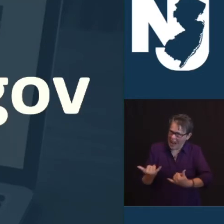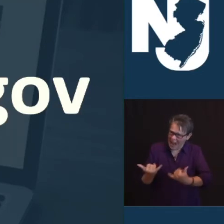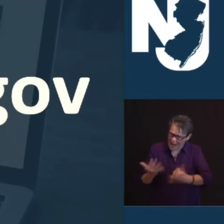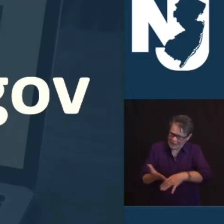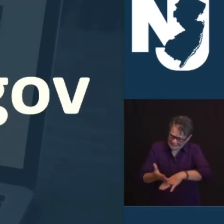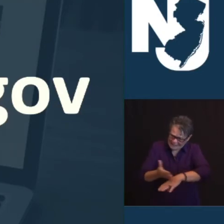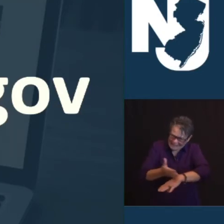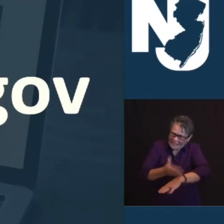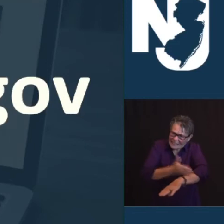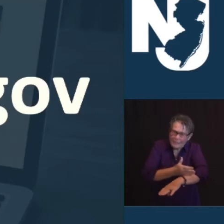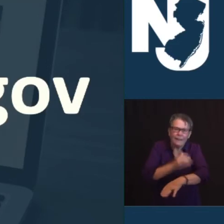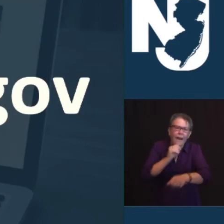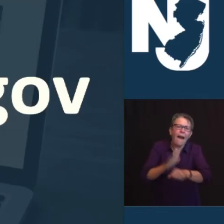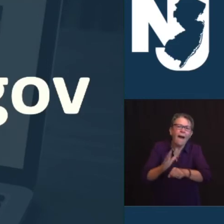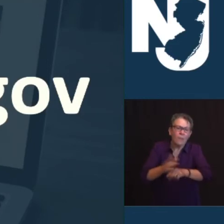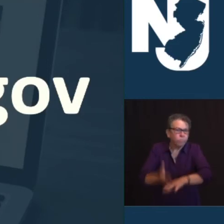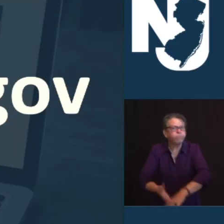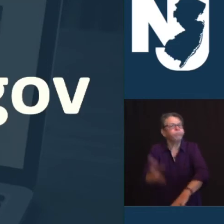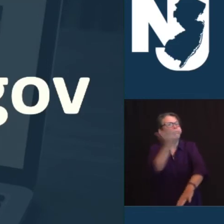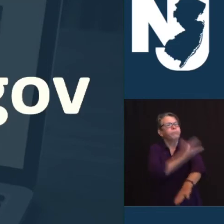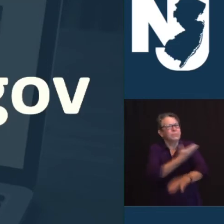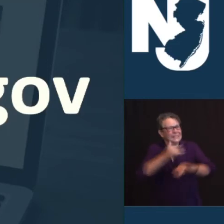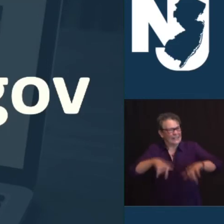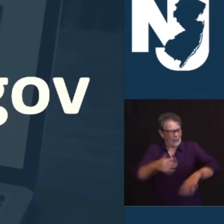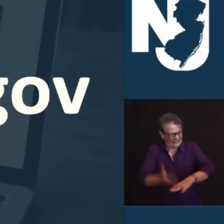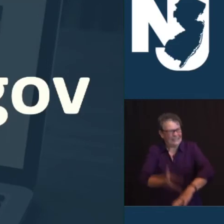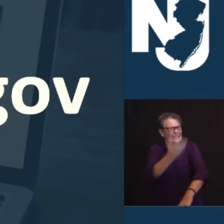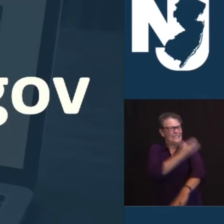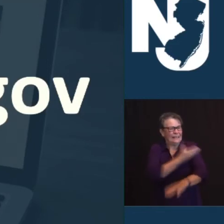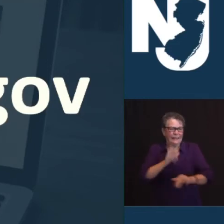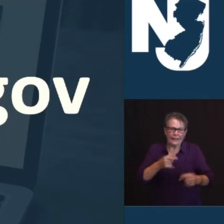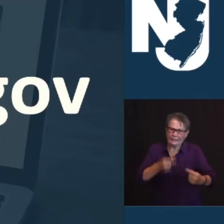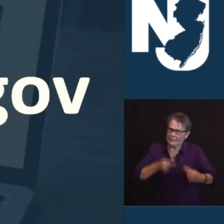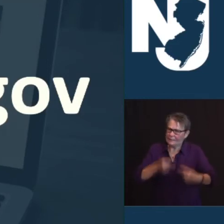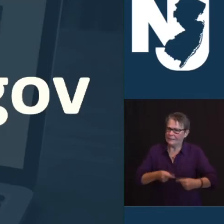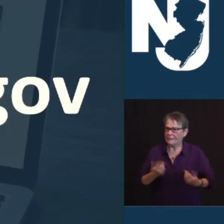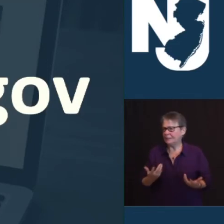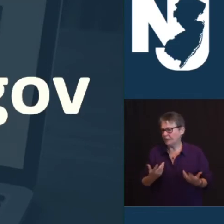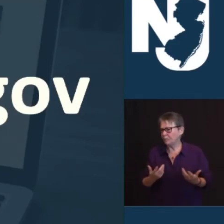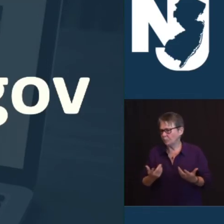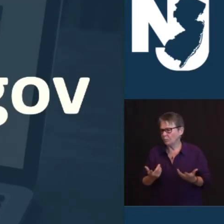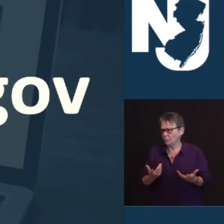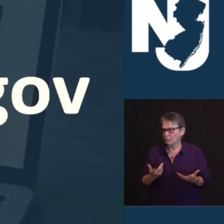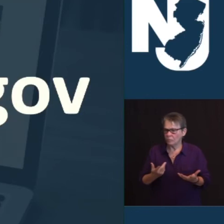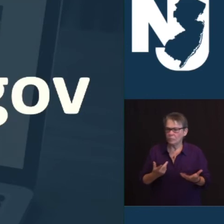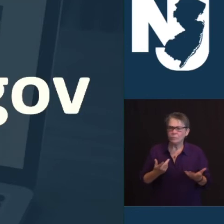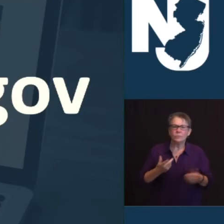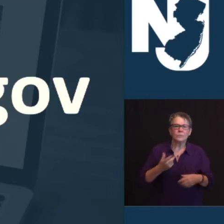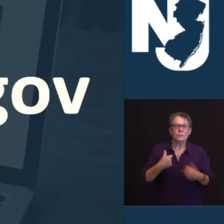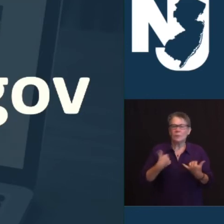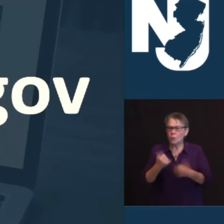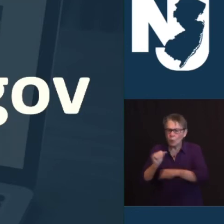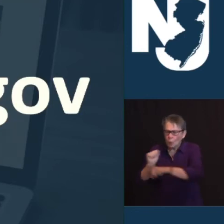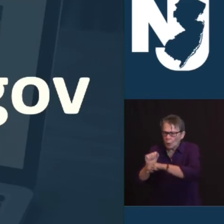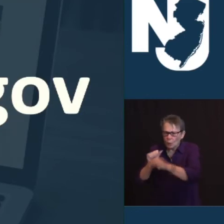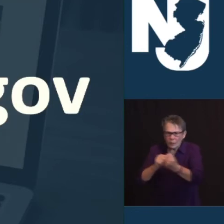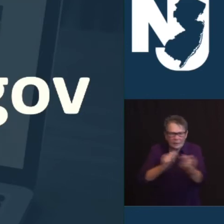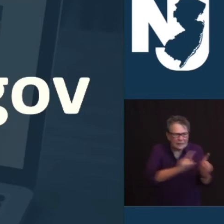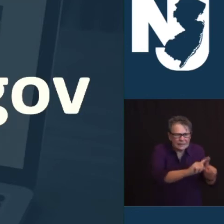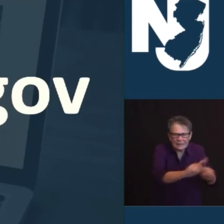with districts to ensure the best use of resources, the accurate reporting of data, and effective communication between districts